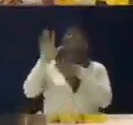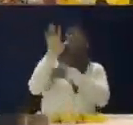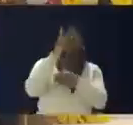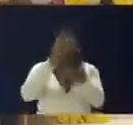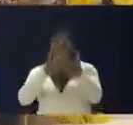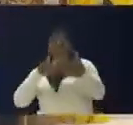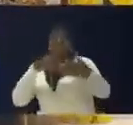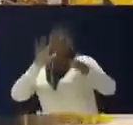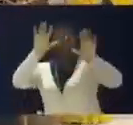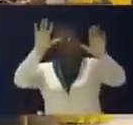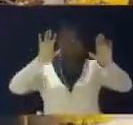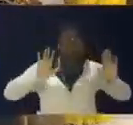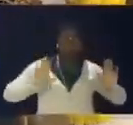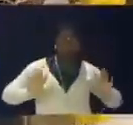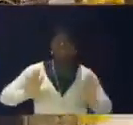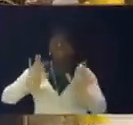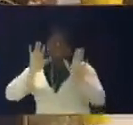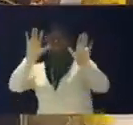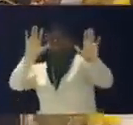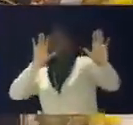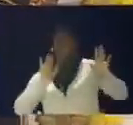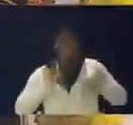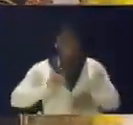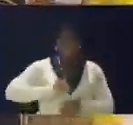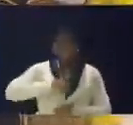God before. Wonder, wonder.